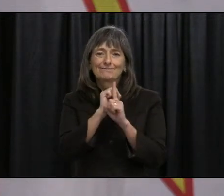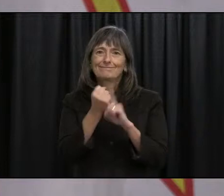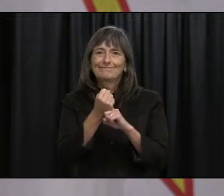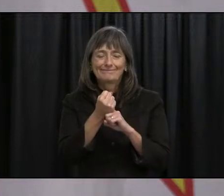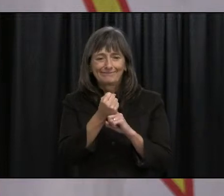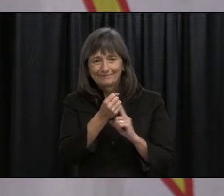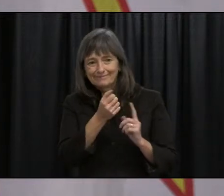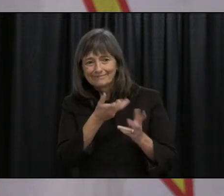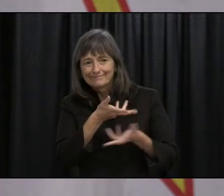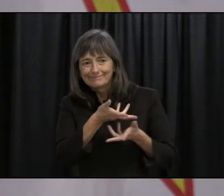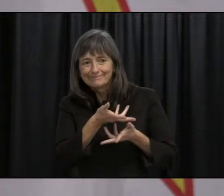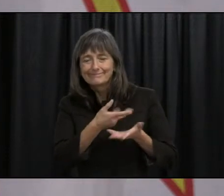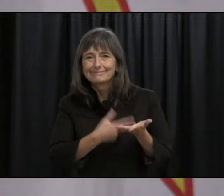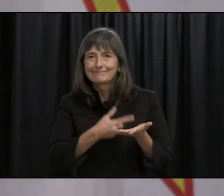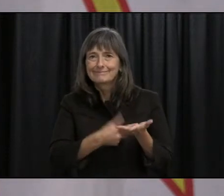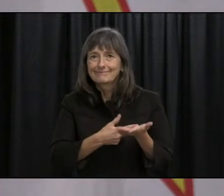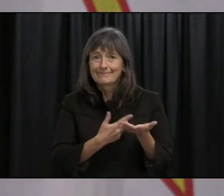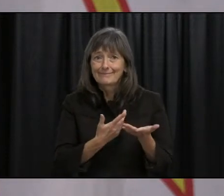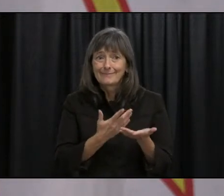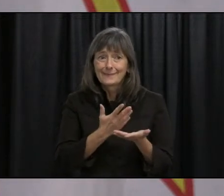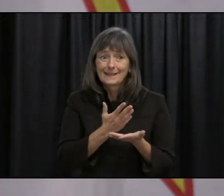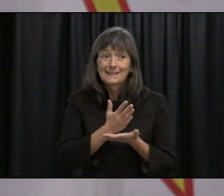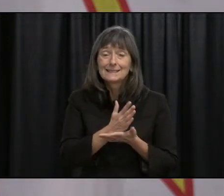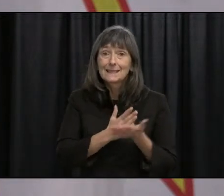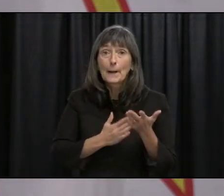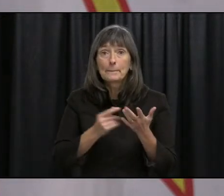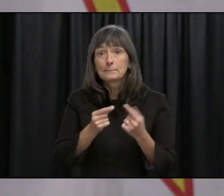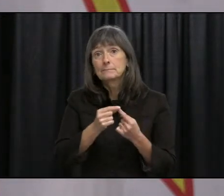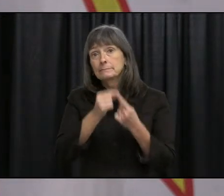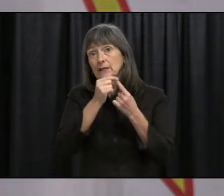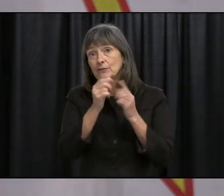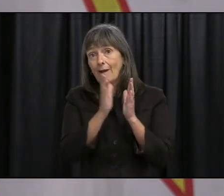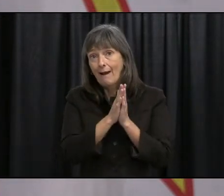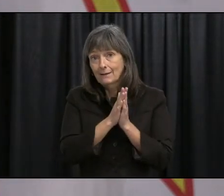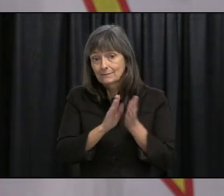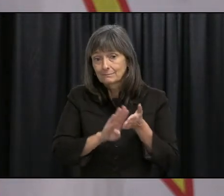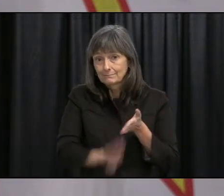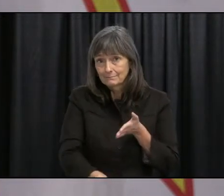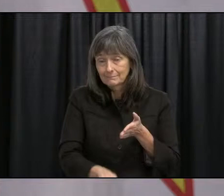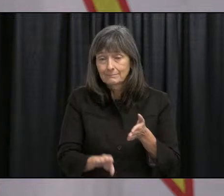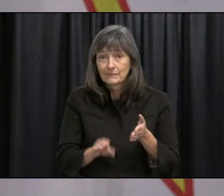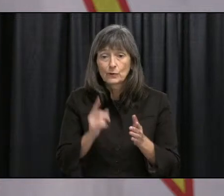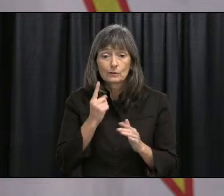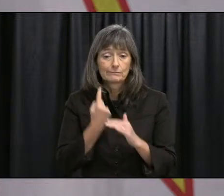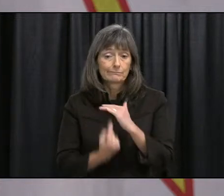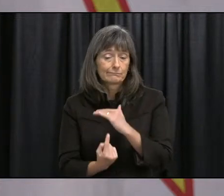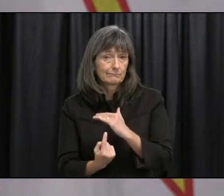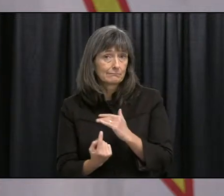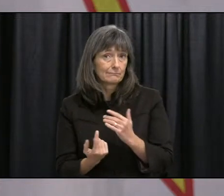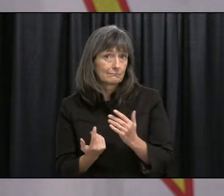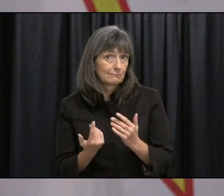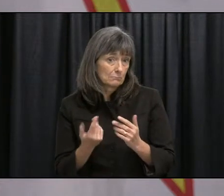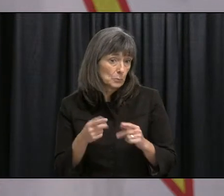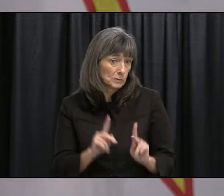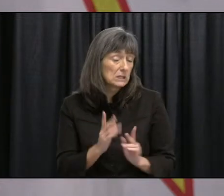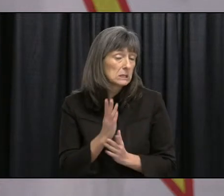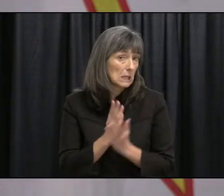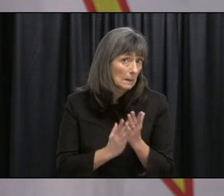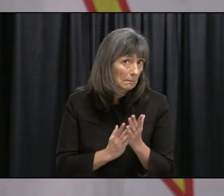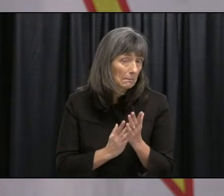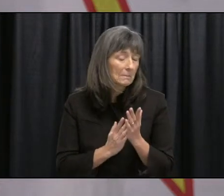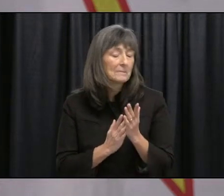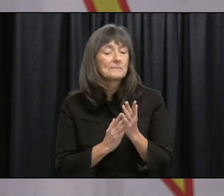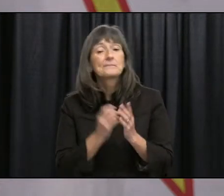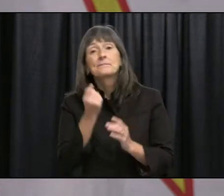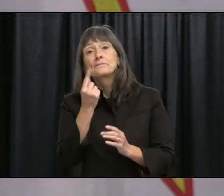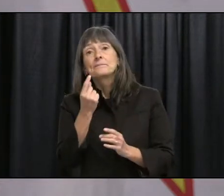had people who've asked for special consideration with regard to self-isolation. The rotational worker definition